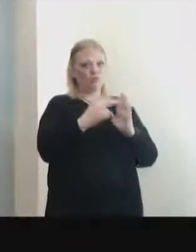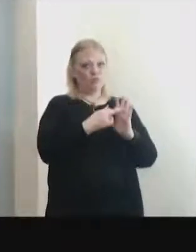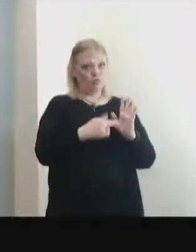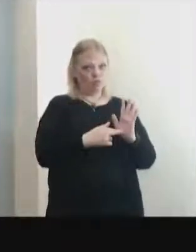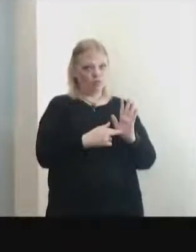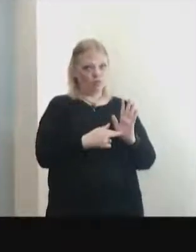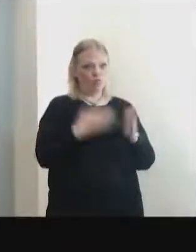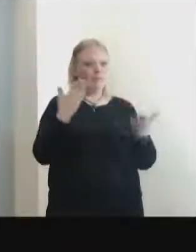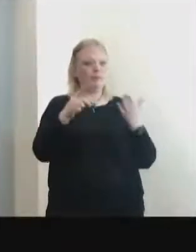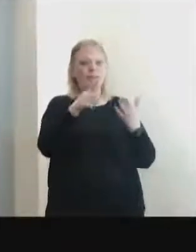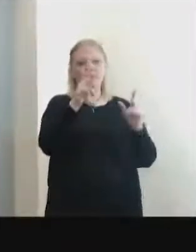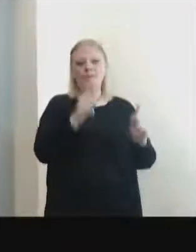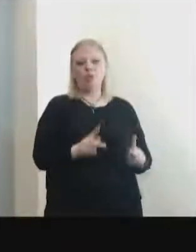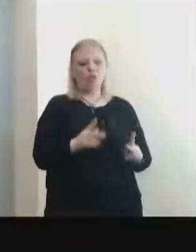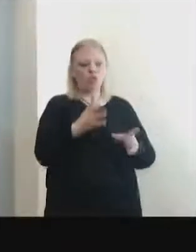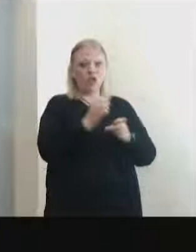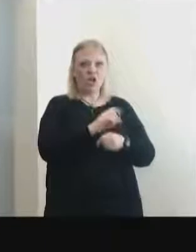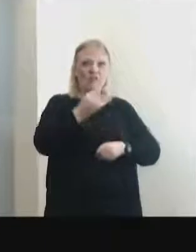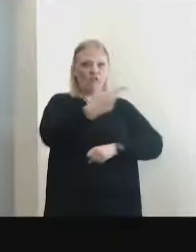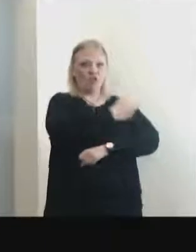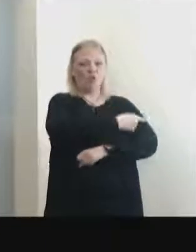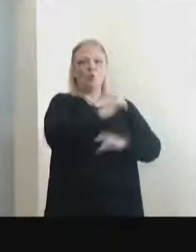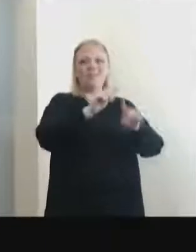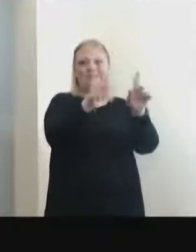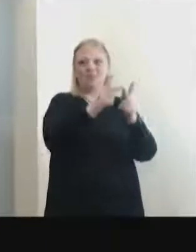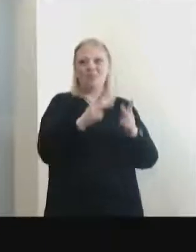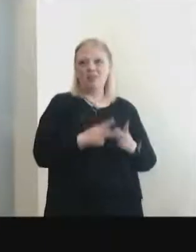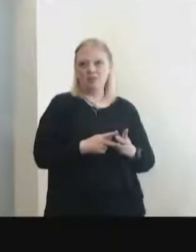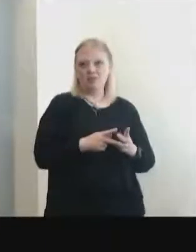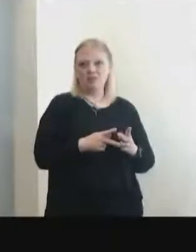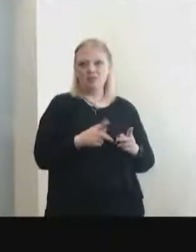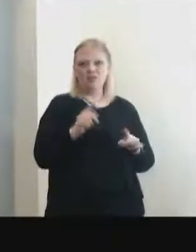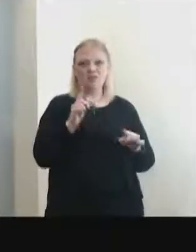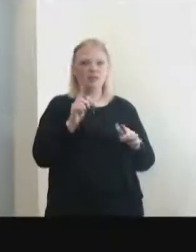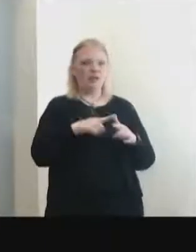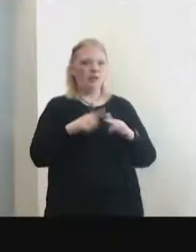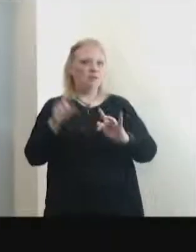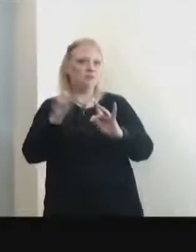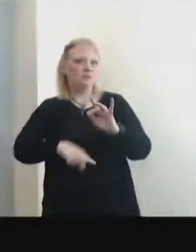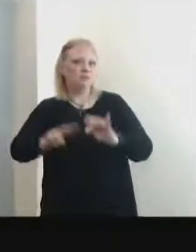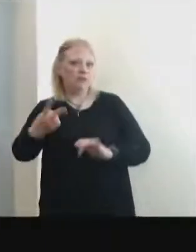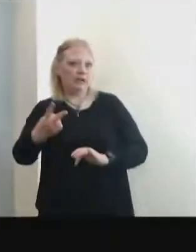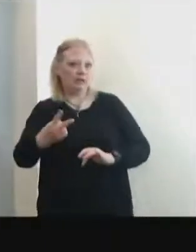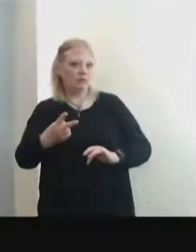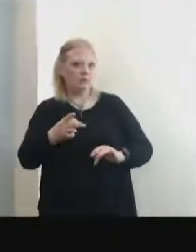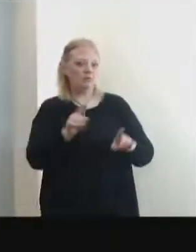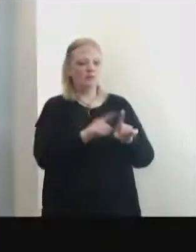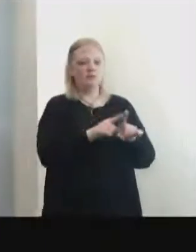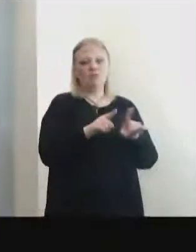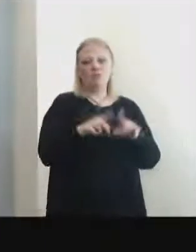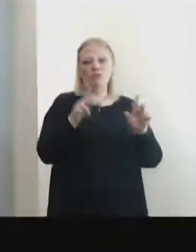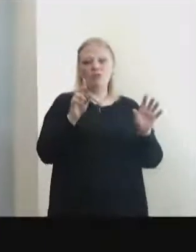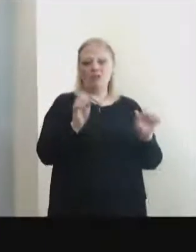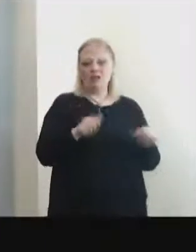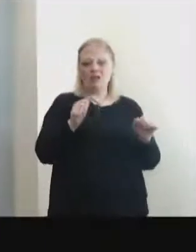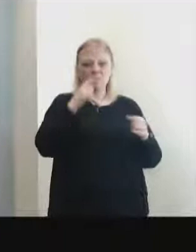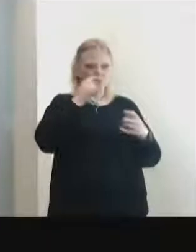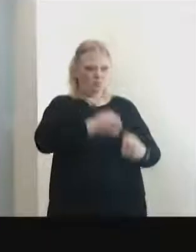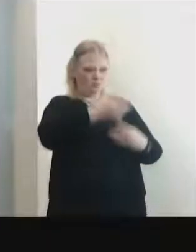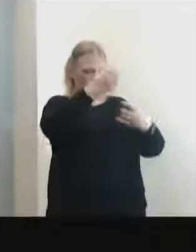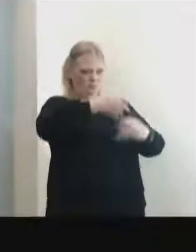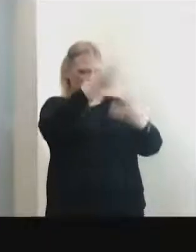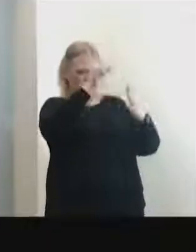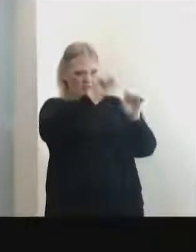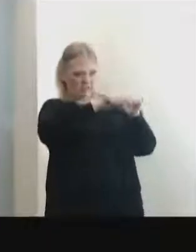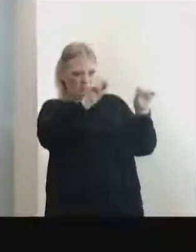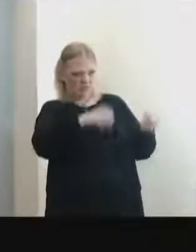possible the individual may have gotten a first dose elsewhere and then didn't get the second dose. It's also possible they tried to look them up in the system and couldn't find